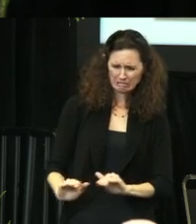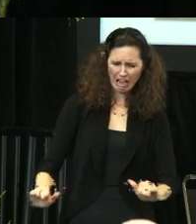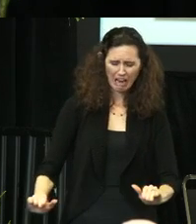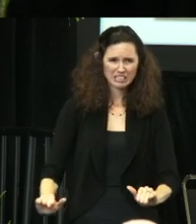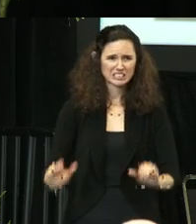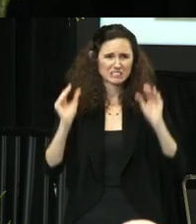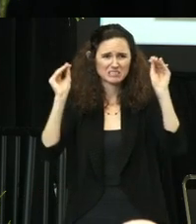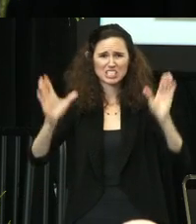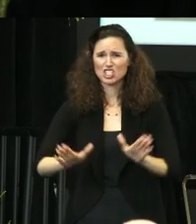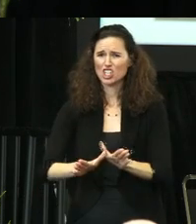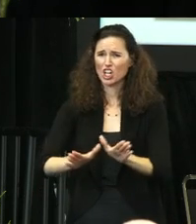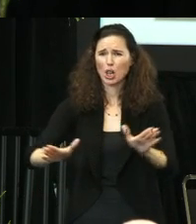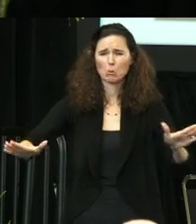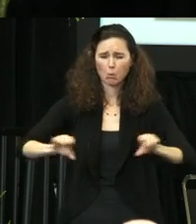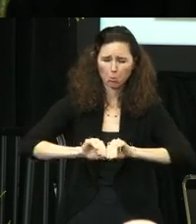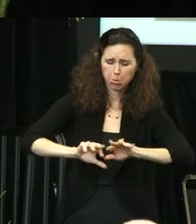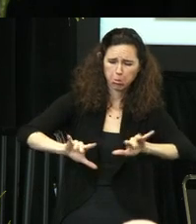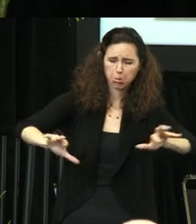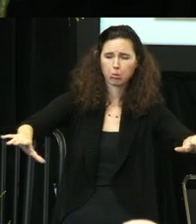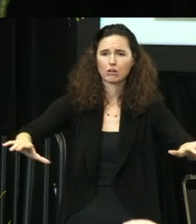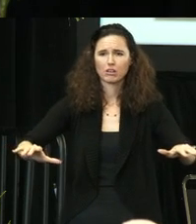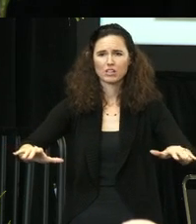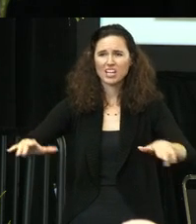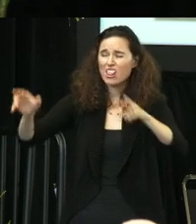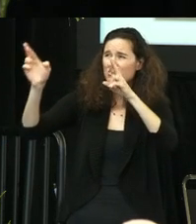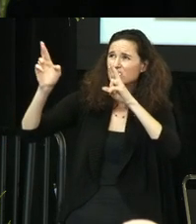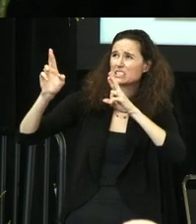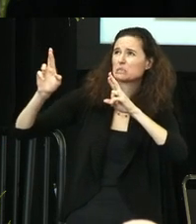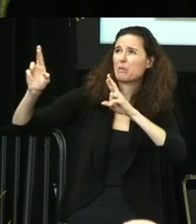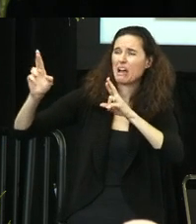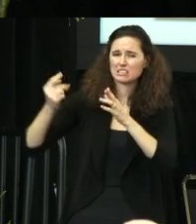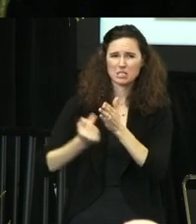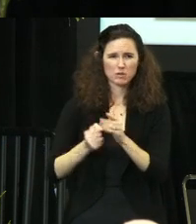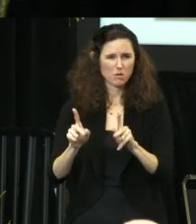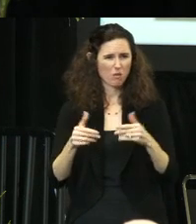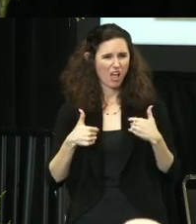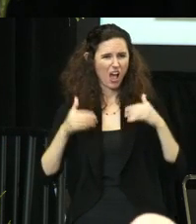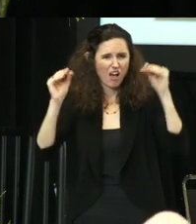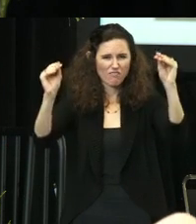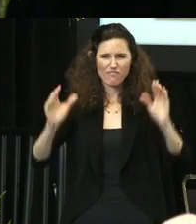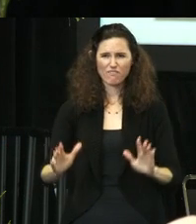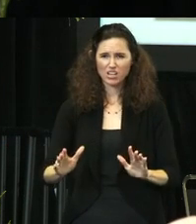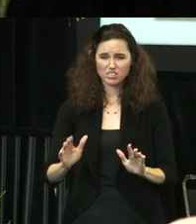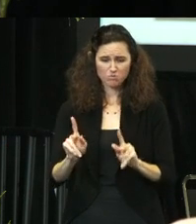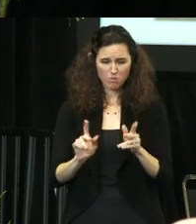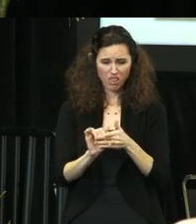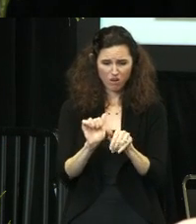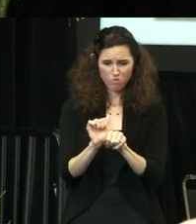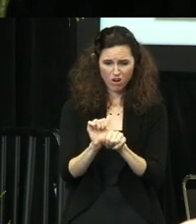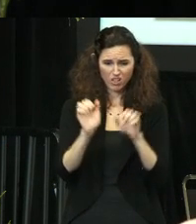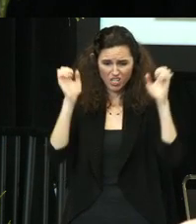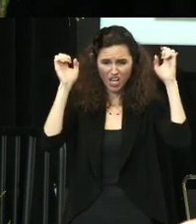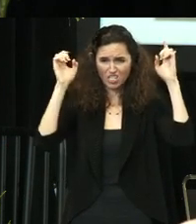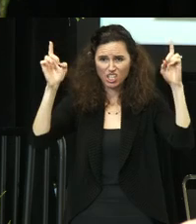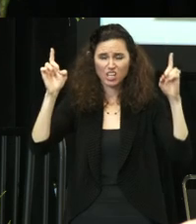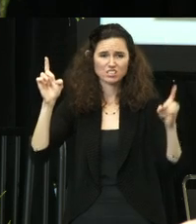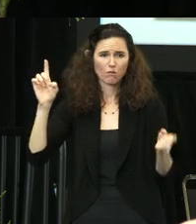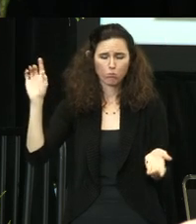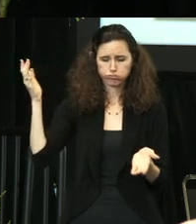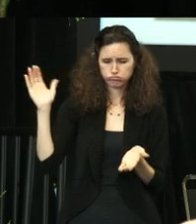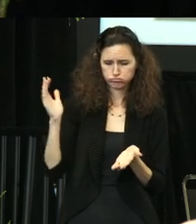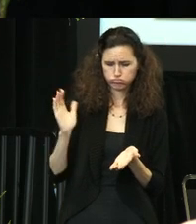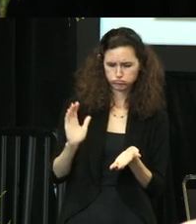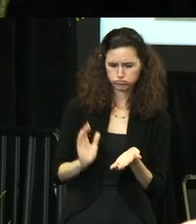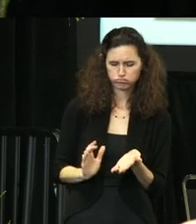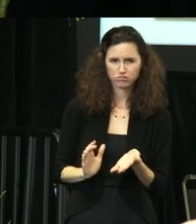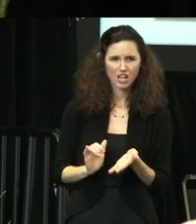is a global epidemic, that the respect that sometimes people have for faculty or those that work in education erodes slowly over time. And that's just